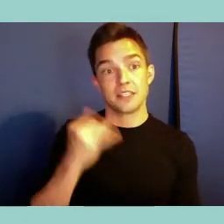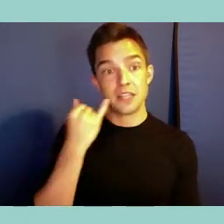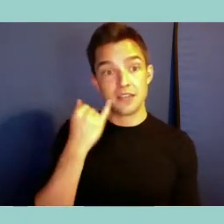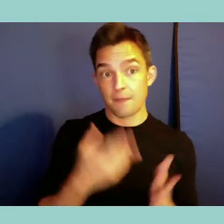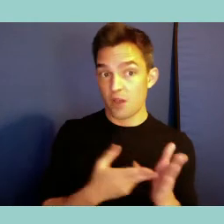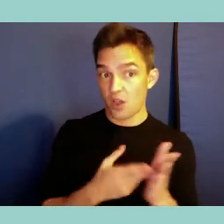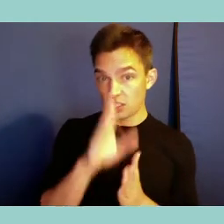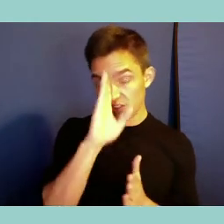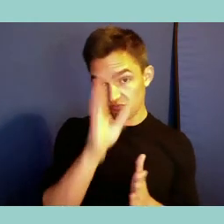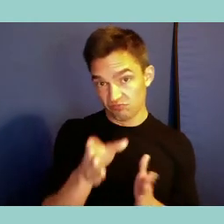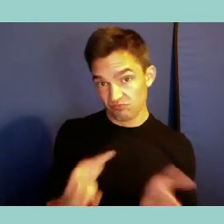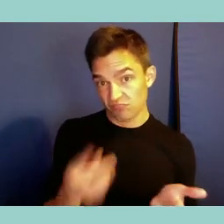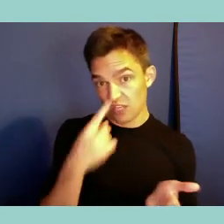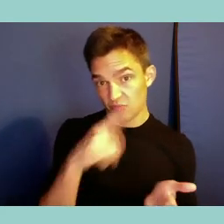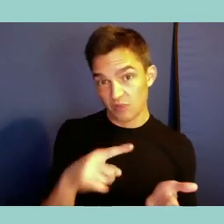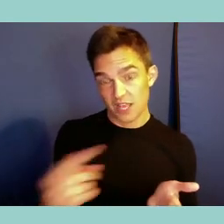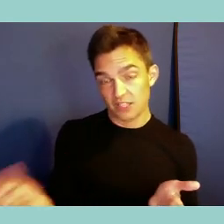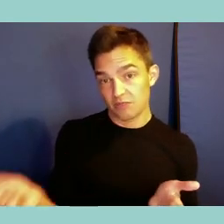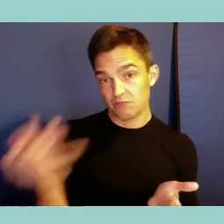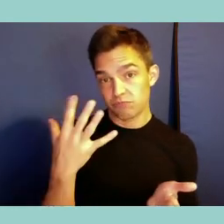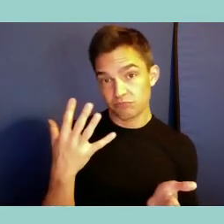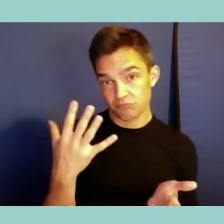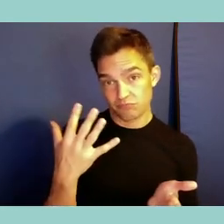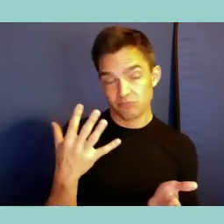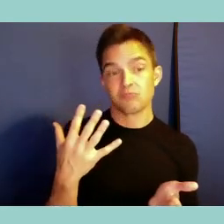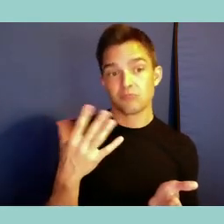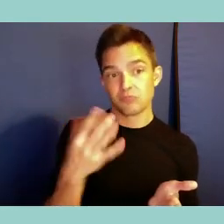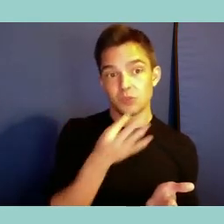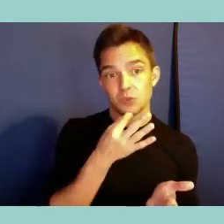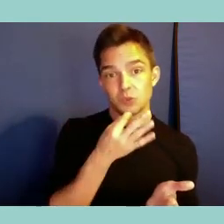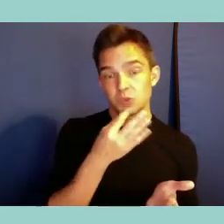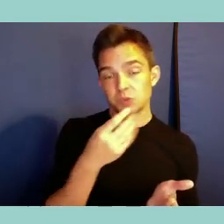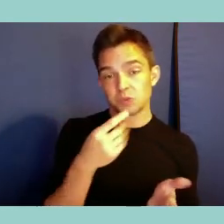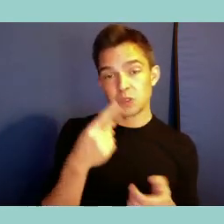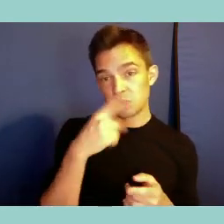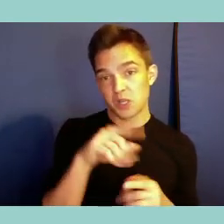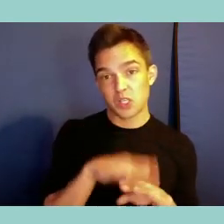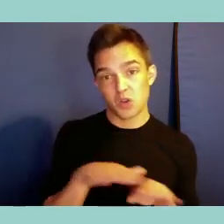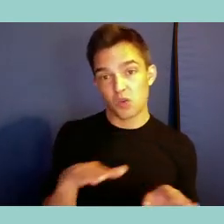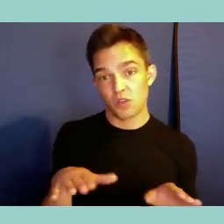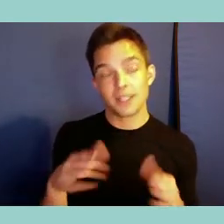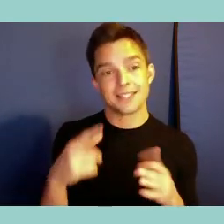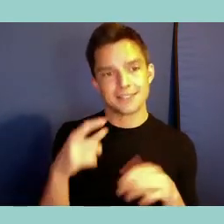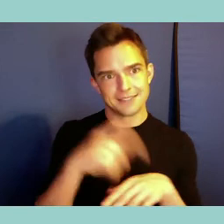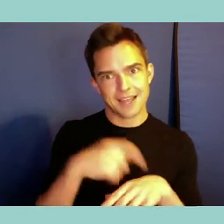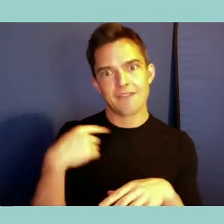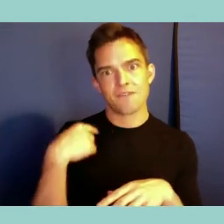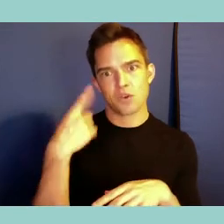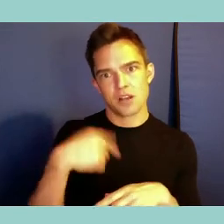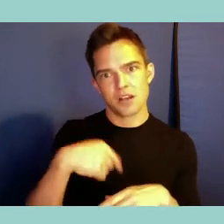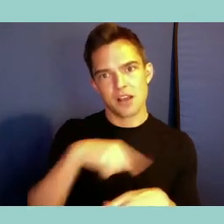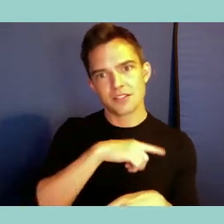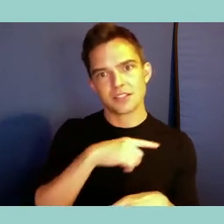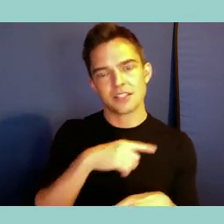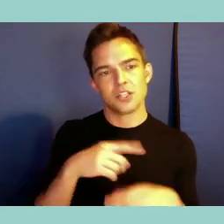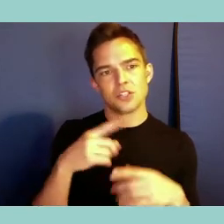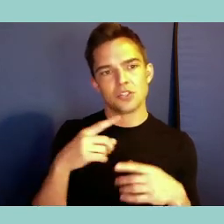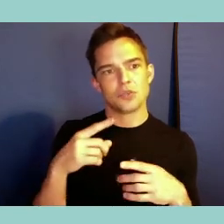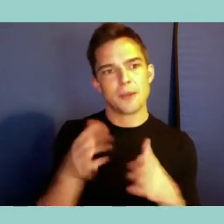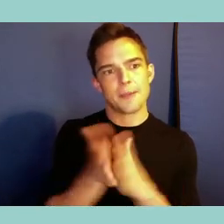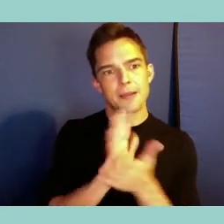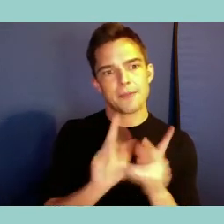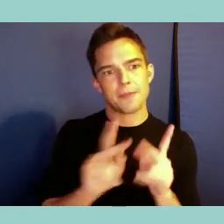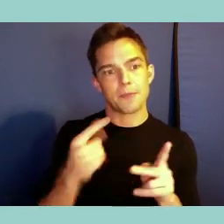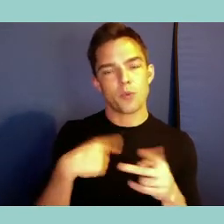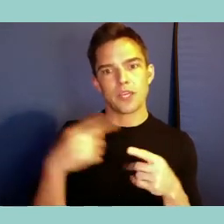not mind it coming our way at all. Because it is time. It is time for us to become the people we have long proclaimed ourselves